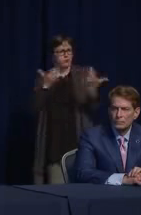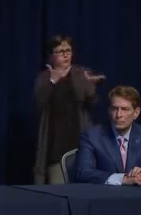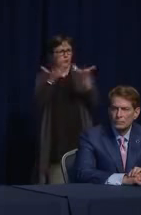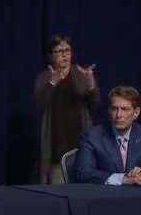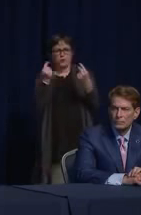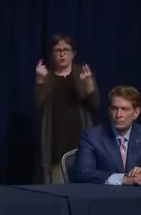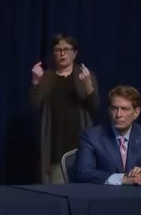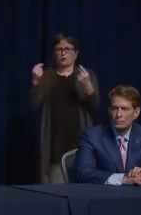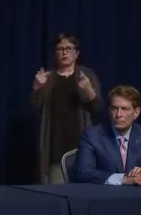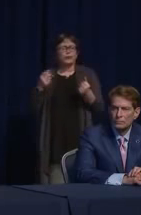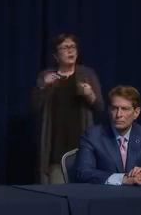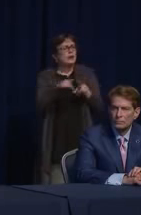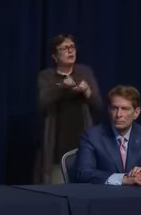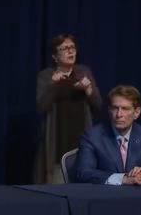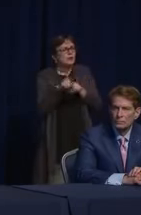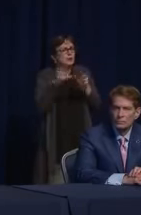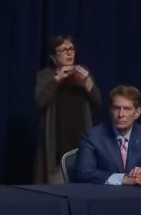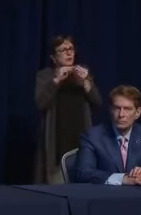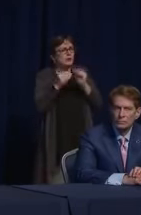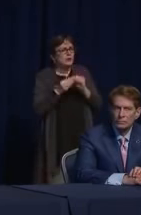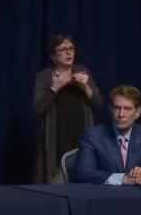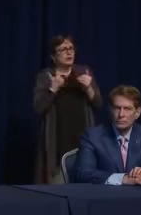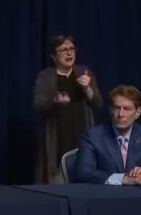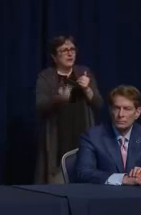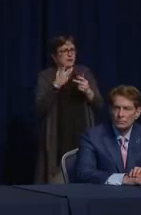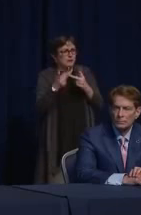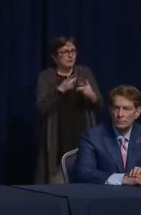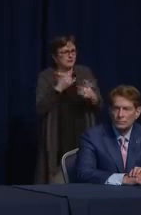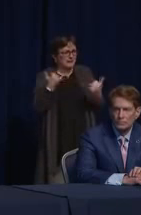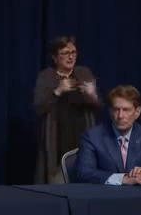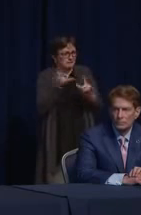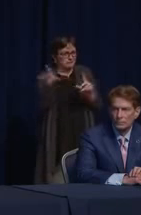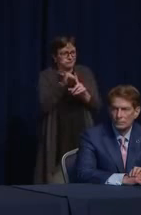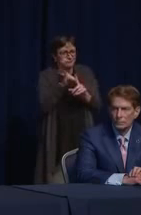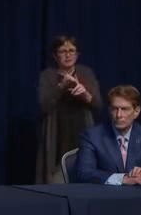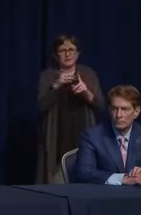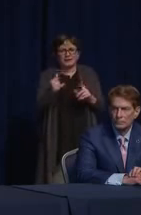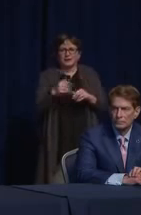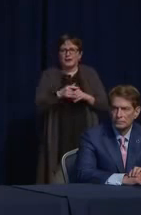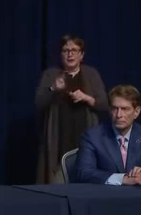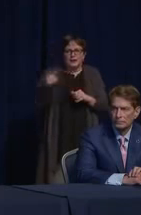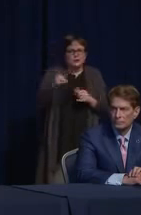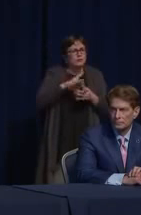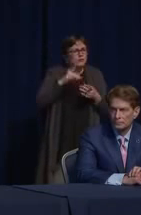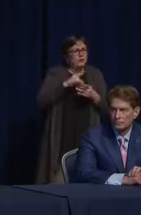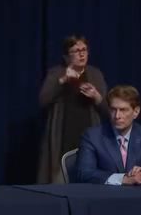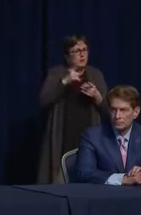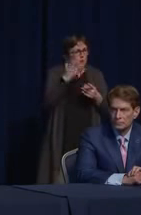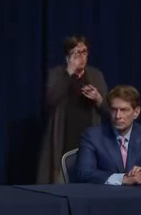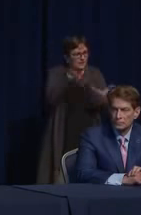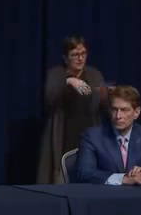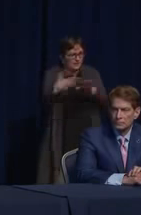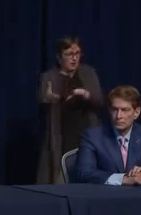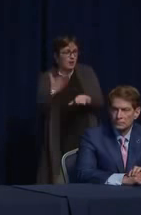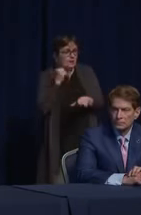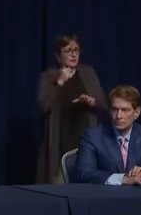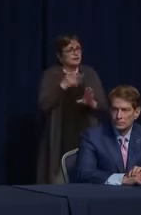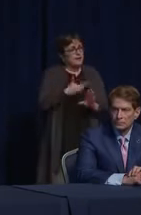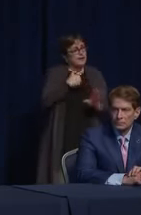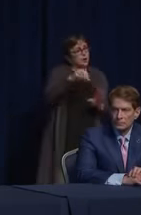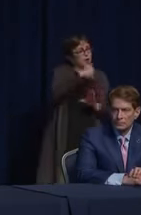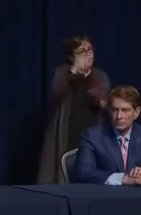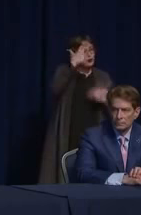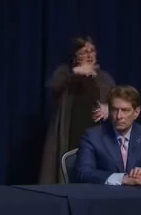a bit more to the fatalities? Were there underlying medical conditions? We're asking about particularly people who are